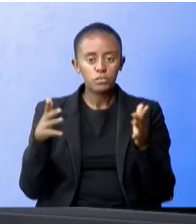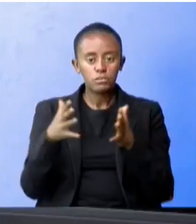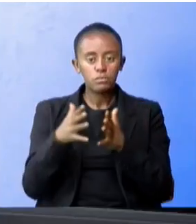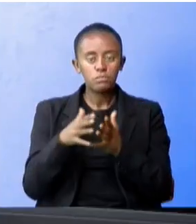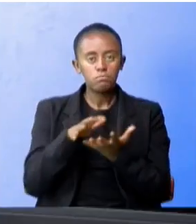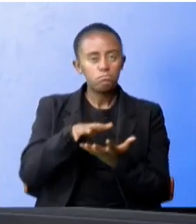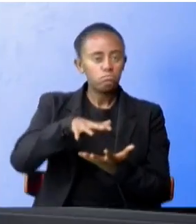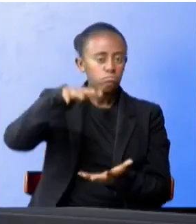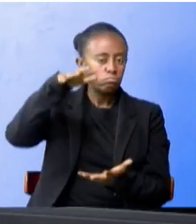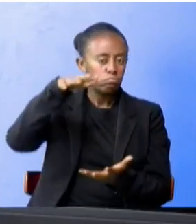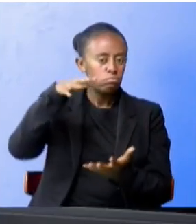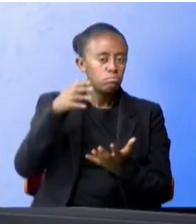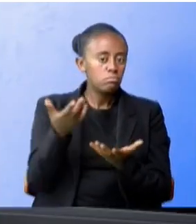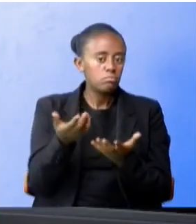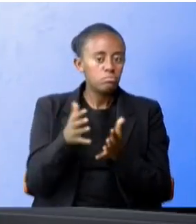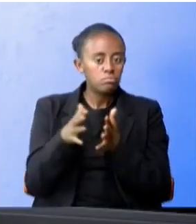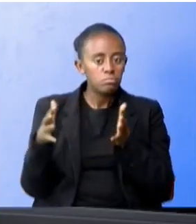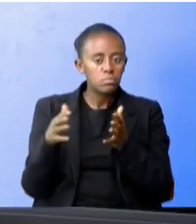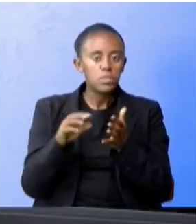smart,